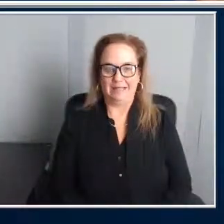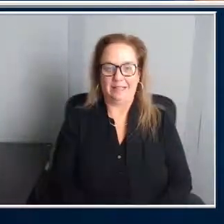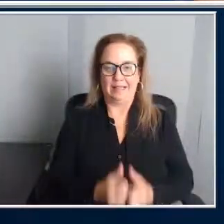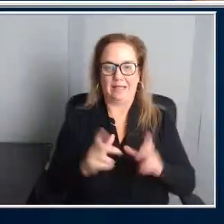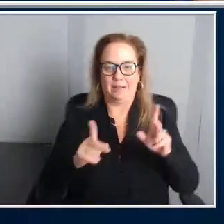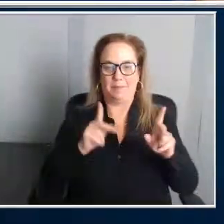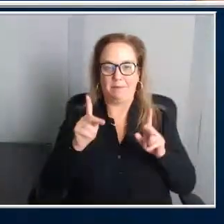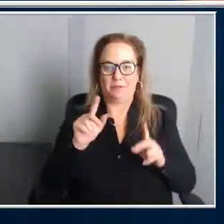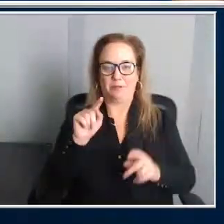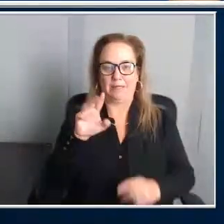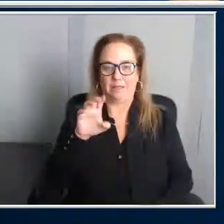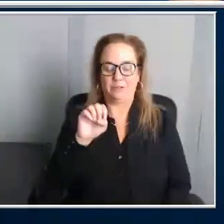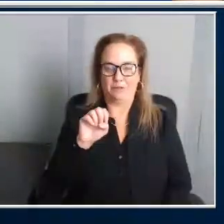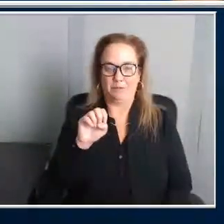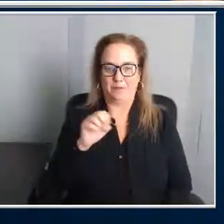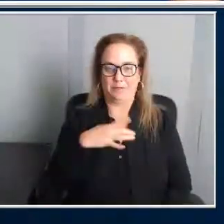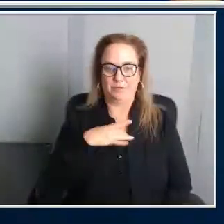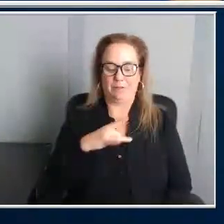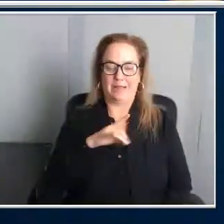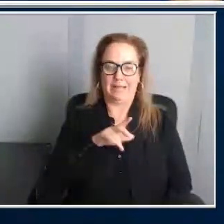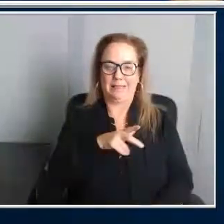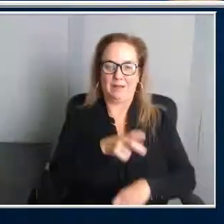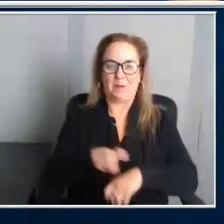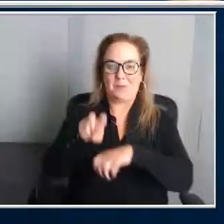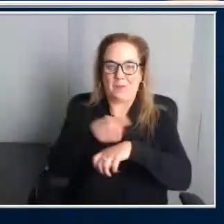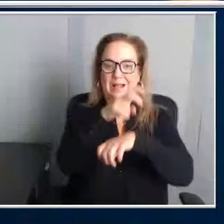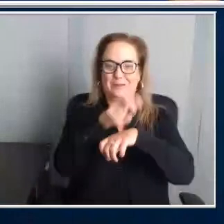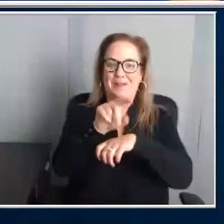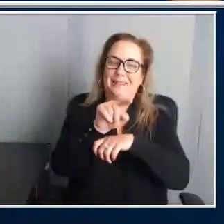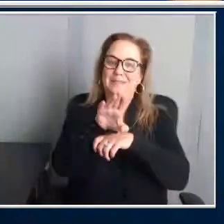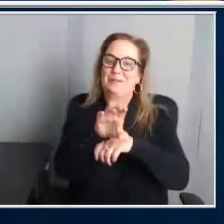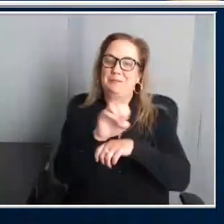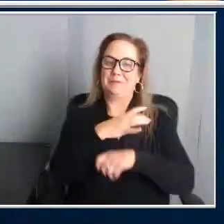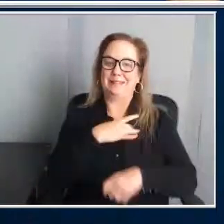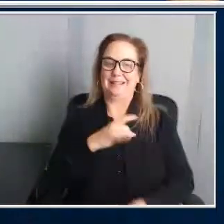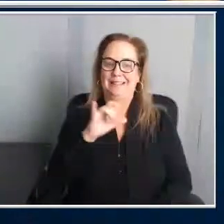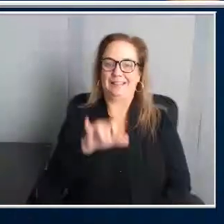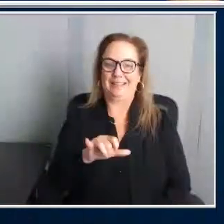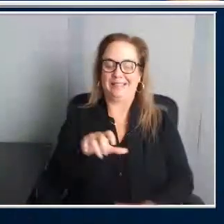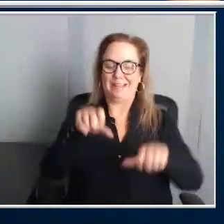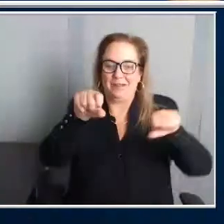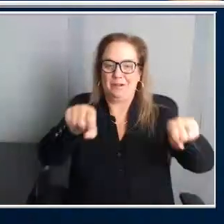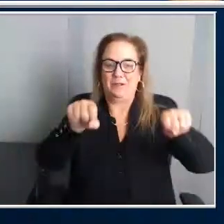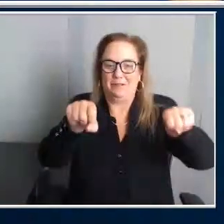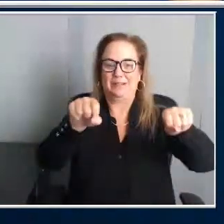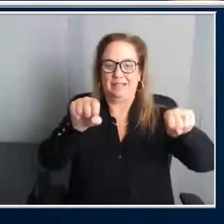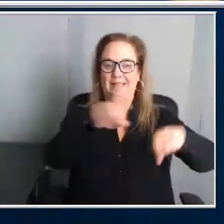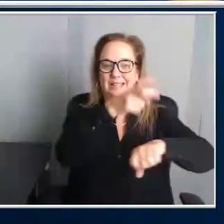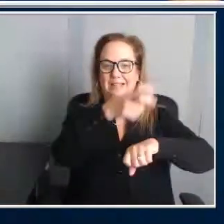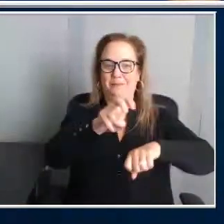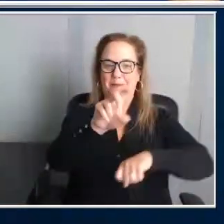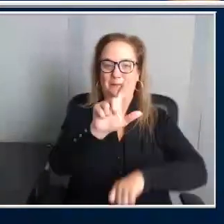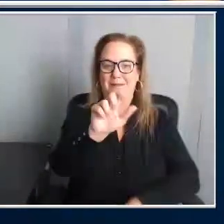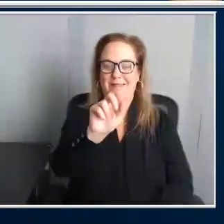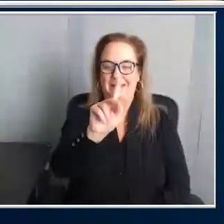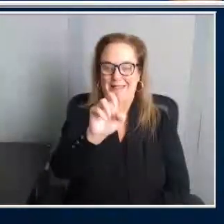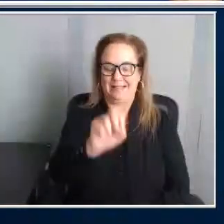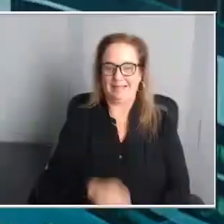whip arounds, but you like that. You like the wild ride of the tubing? Yes. Get to hang on and get whipped around the lake? Yep.